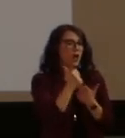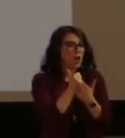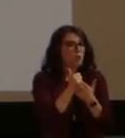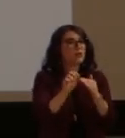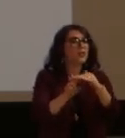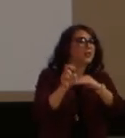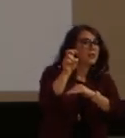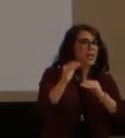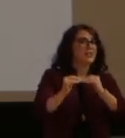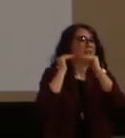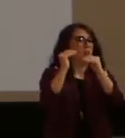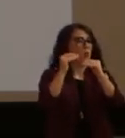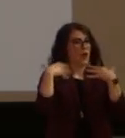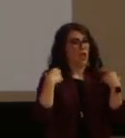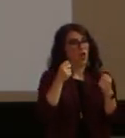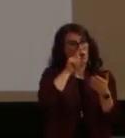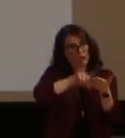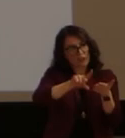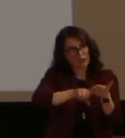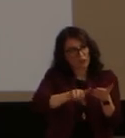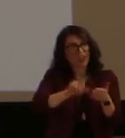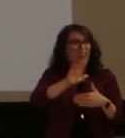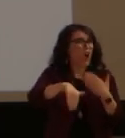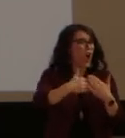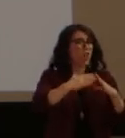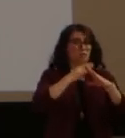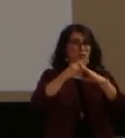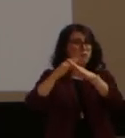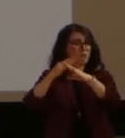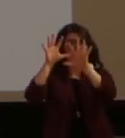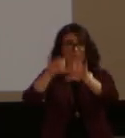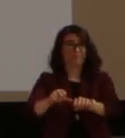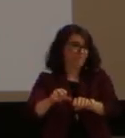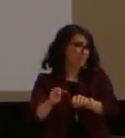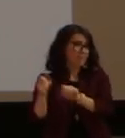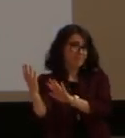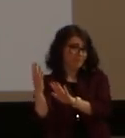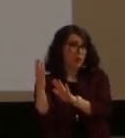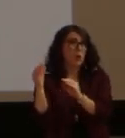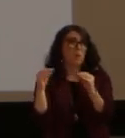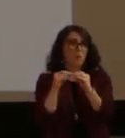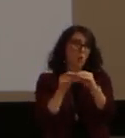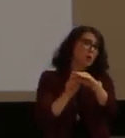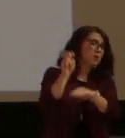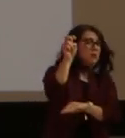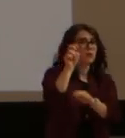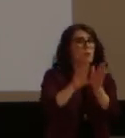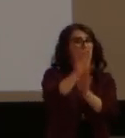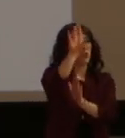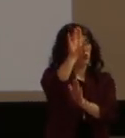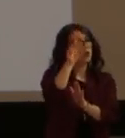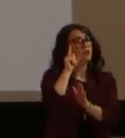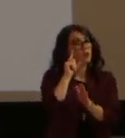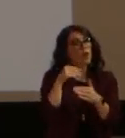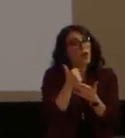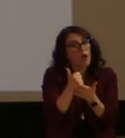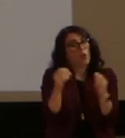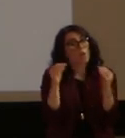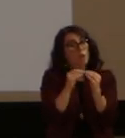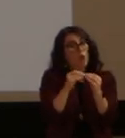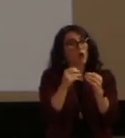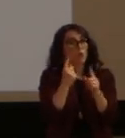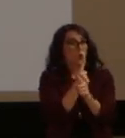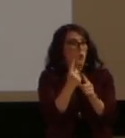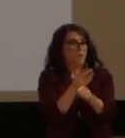and medical breakthroughs, enabling individualized prevention, treatment, and care for all of us.